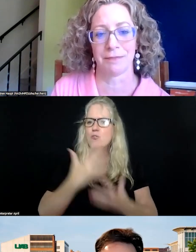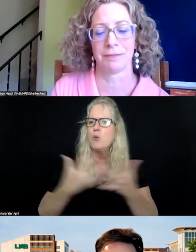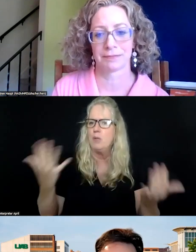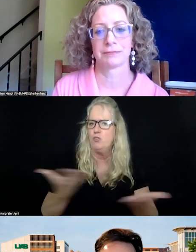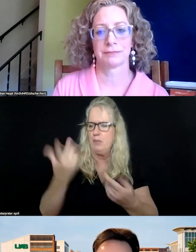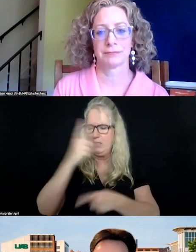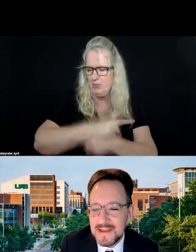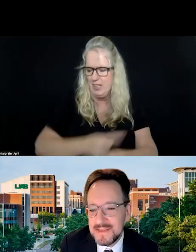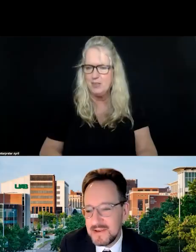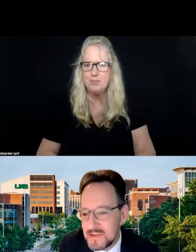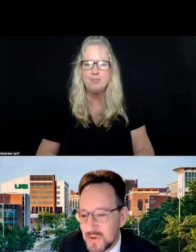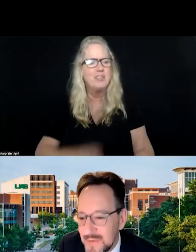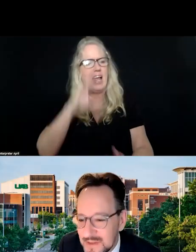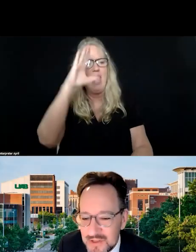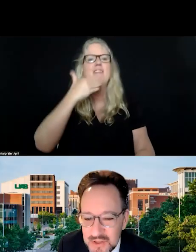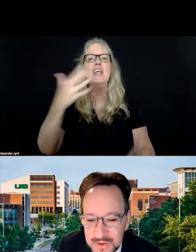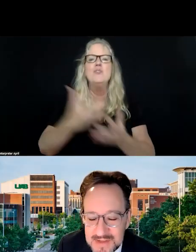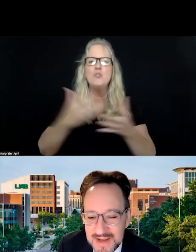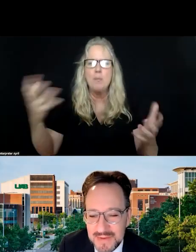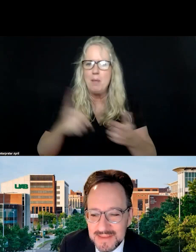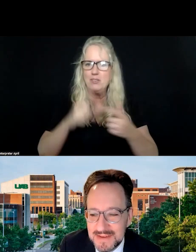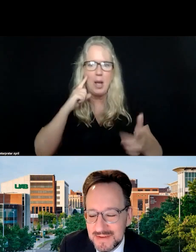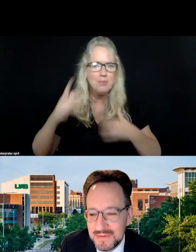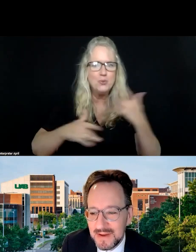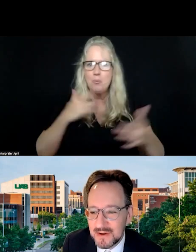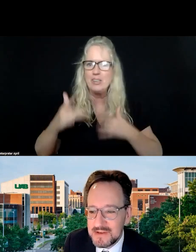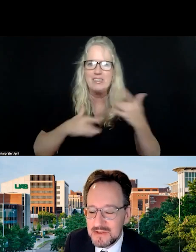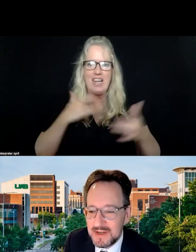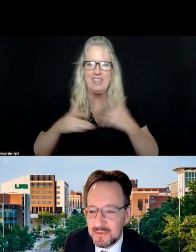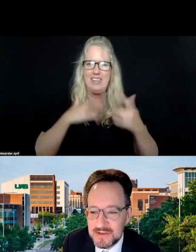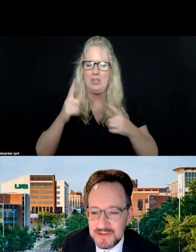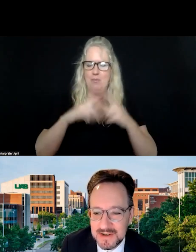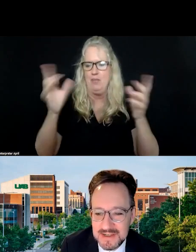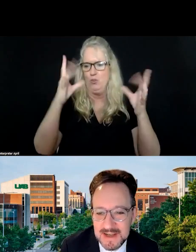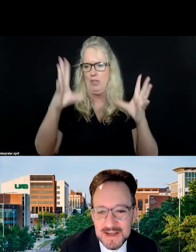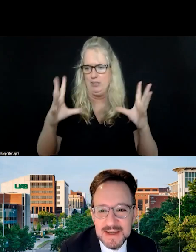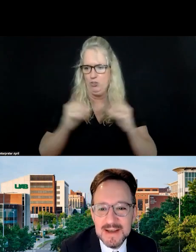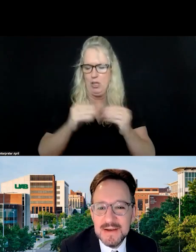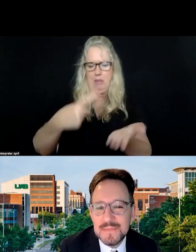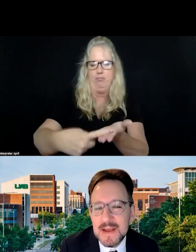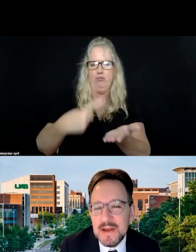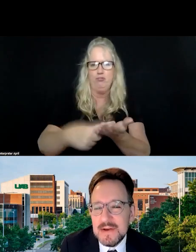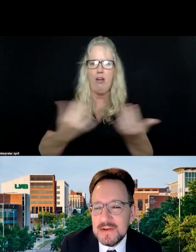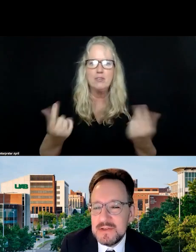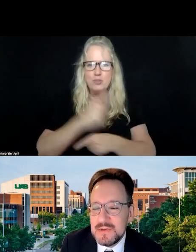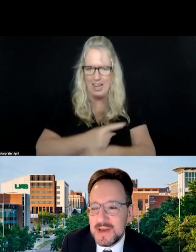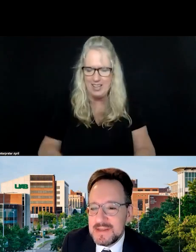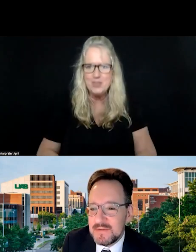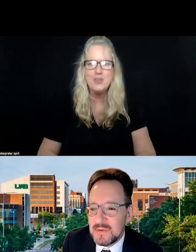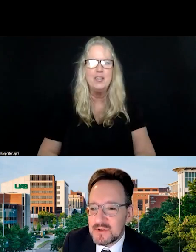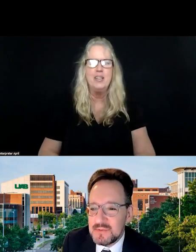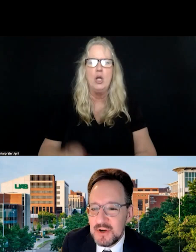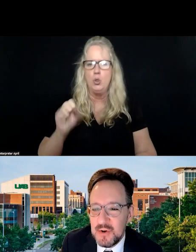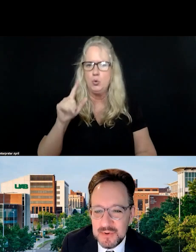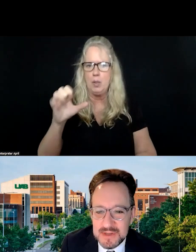today. Hi, and thank you so much. I'm super excited about the Crisis Jam, Crisis Talk today. Suicides